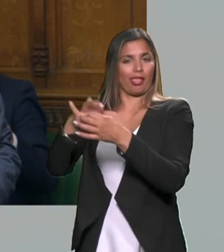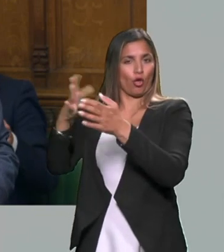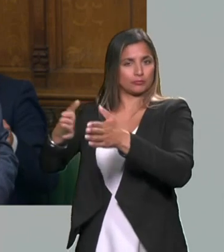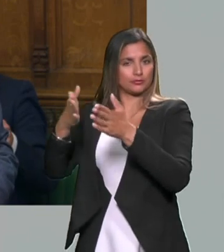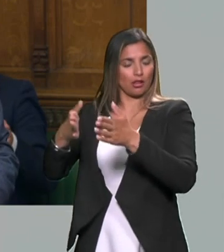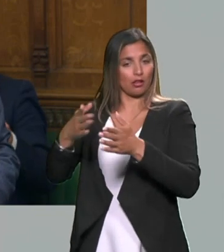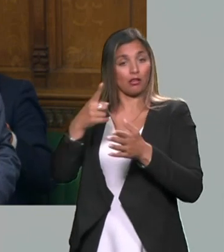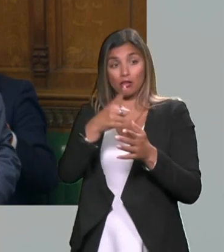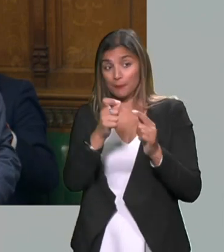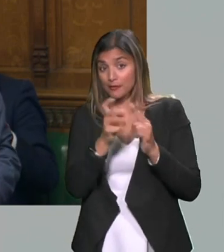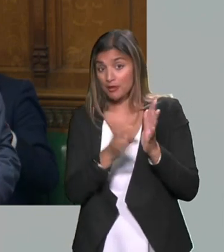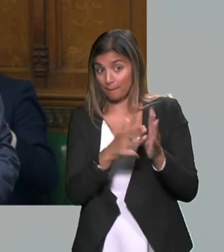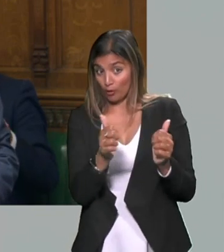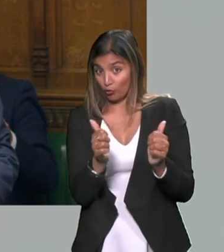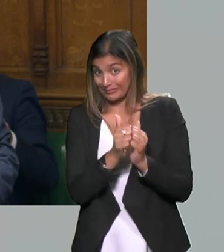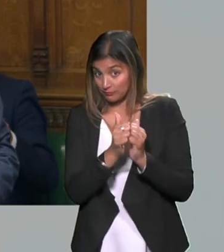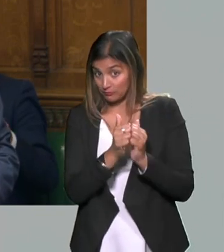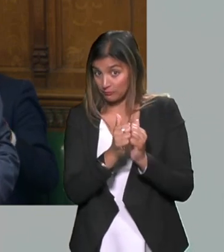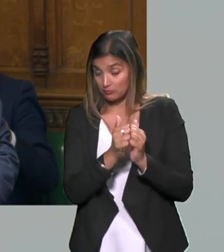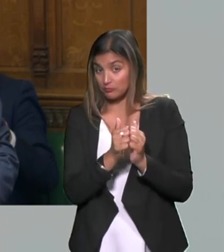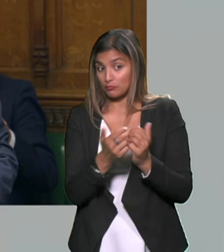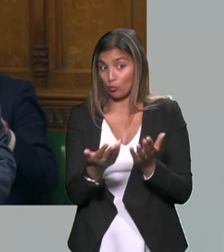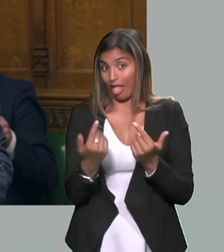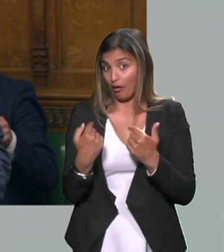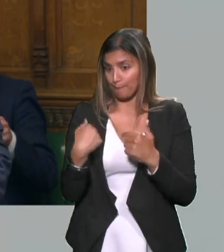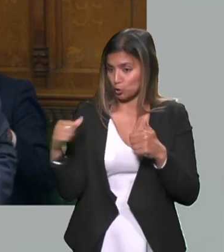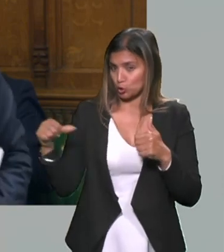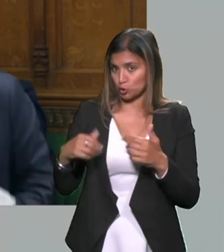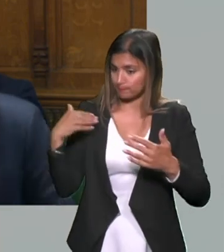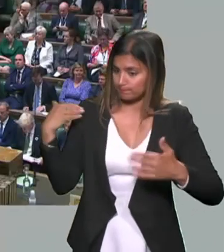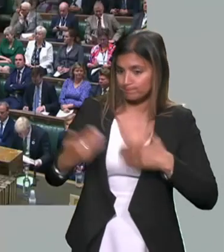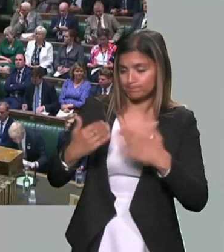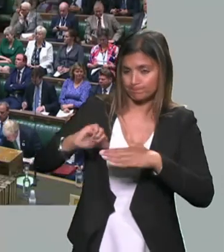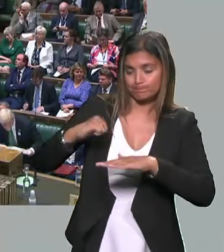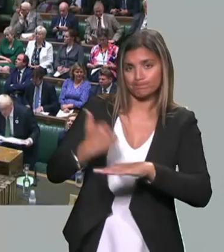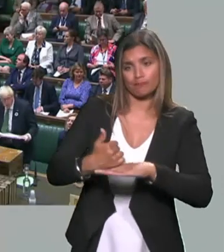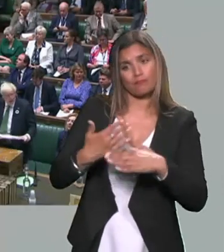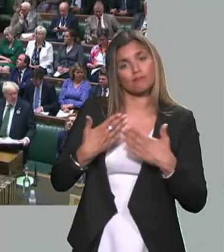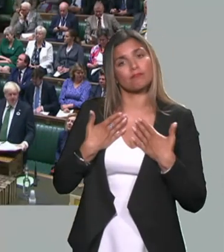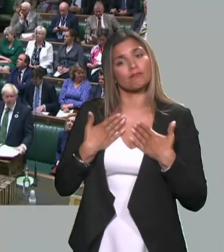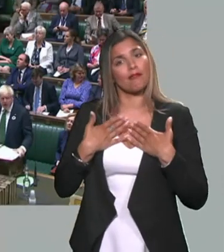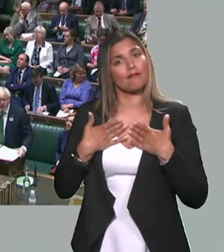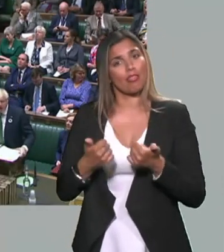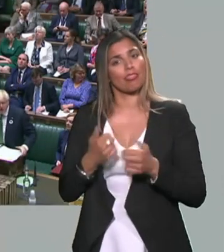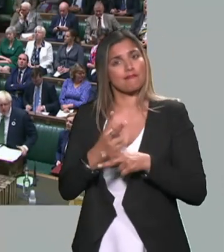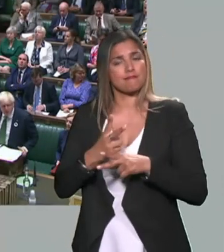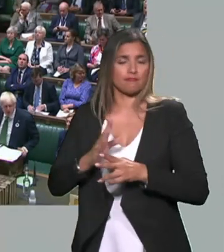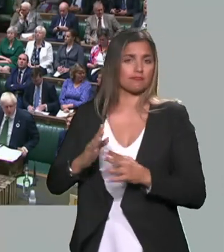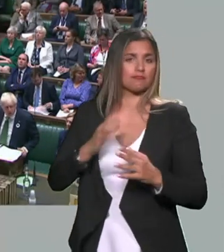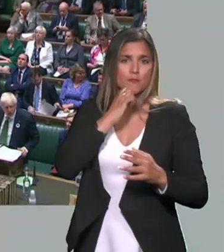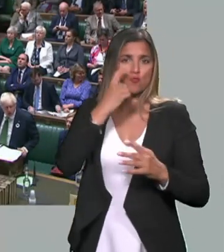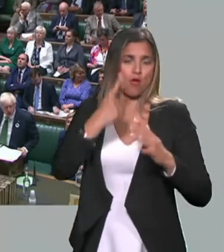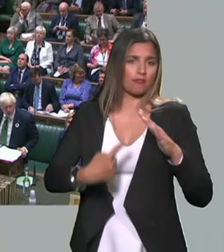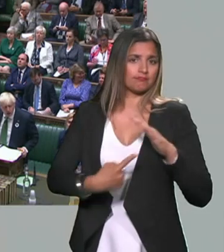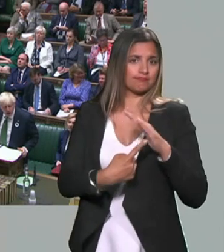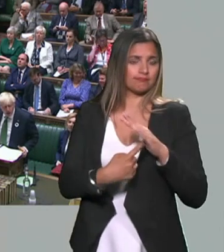hugely welcome step in providing top quality health care in Northampton? Prime Minister. Mr. Speaker, as I mentioned